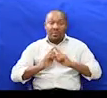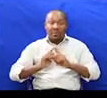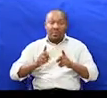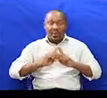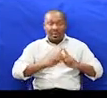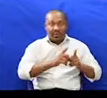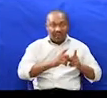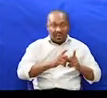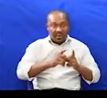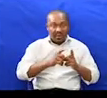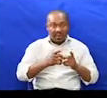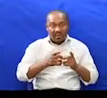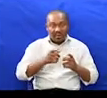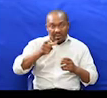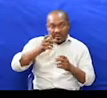Dalton,